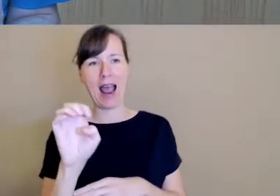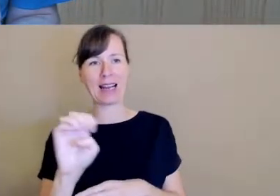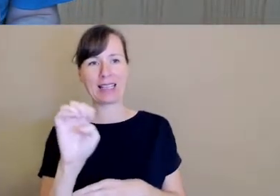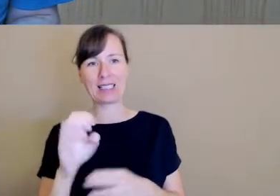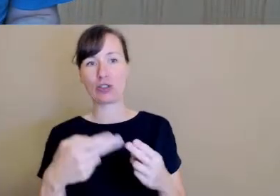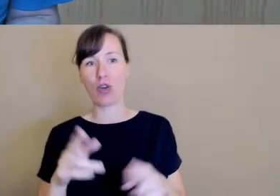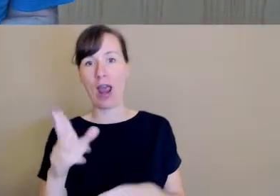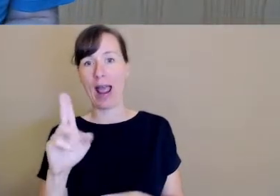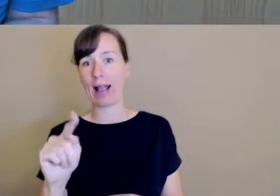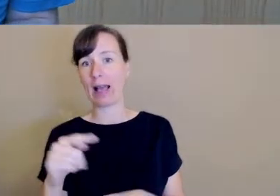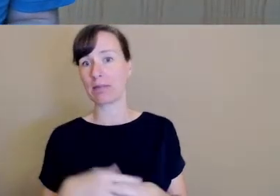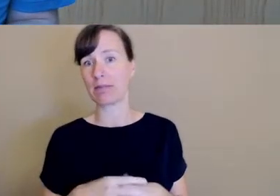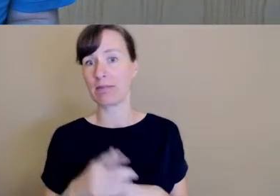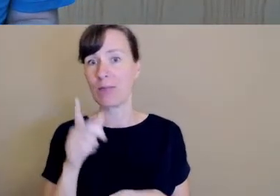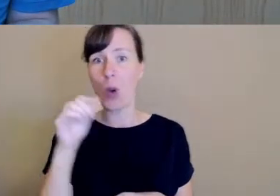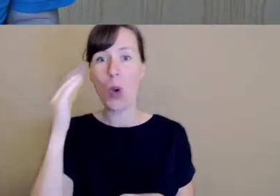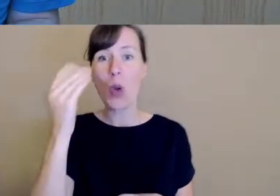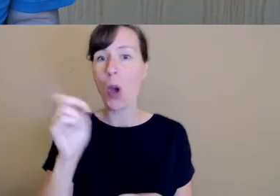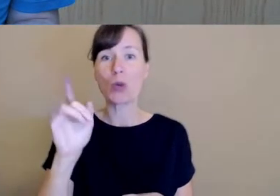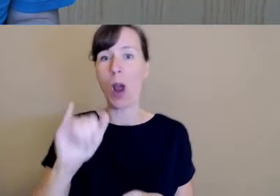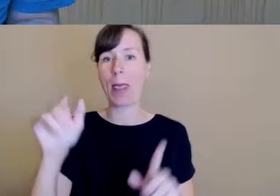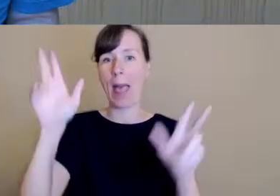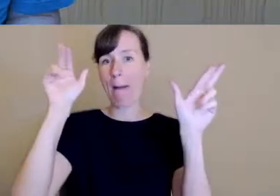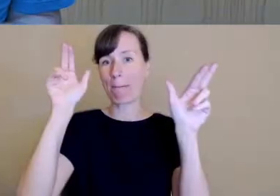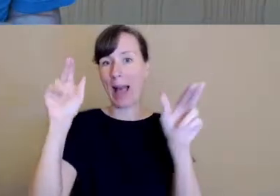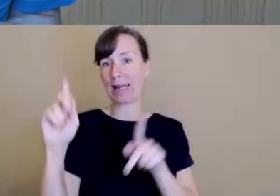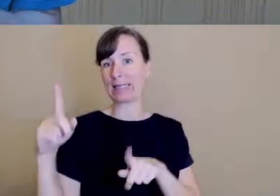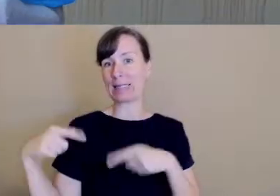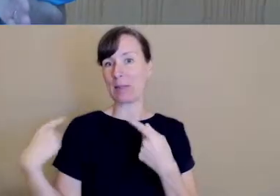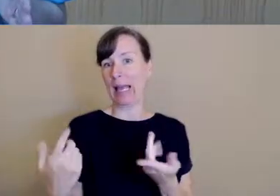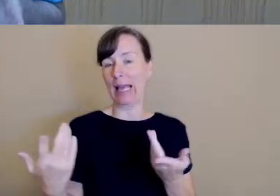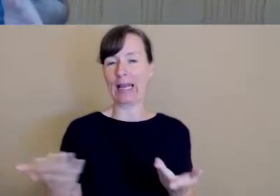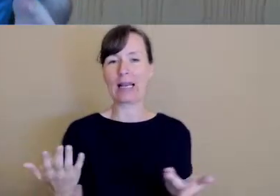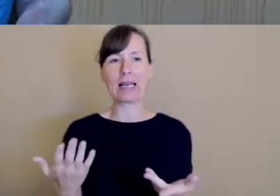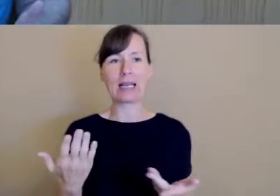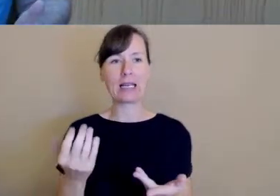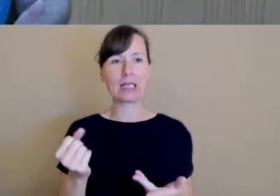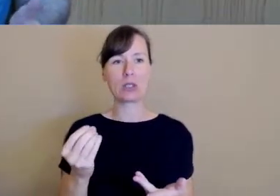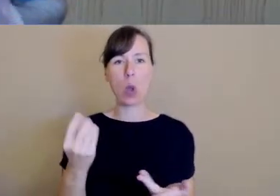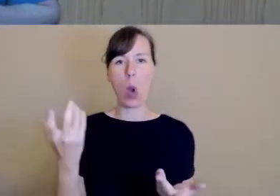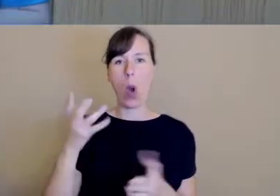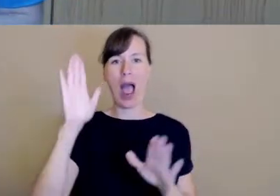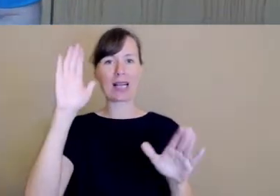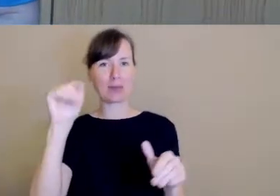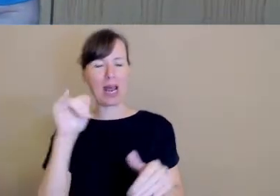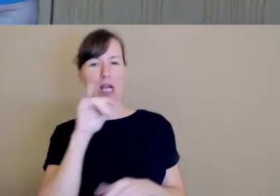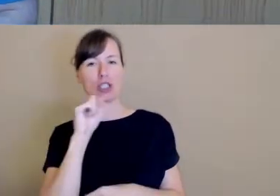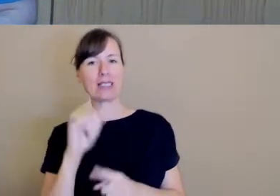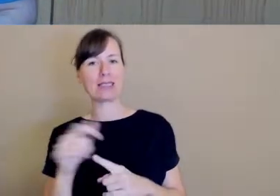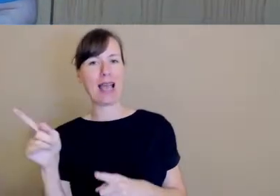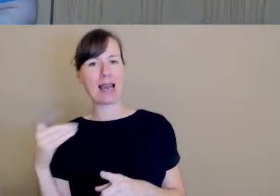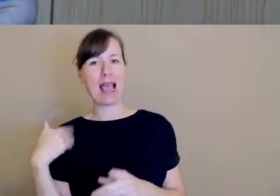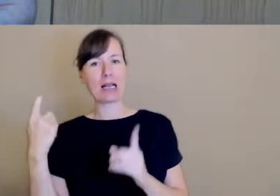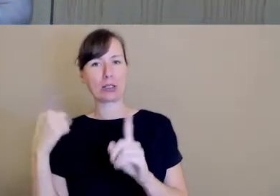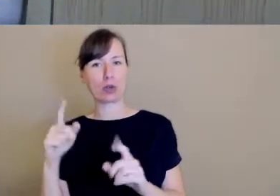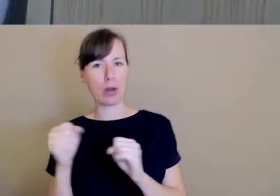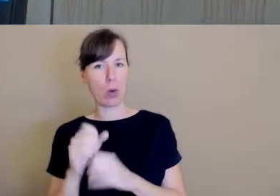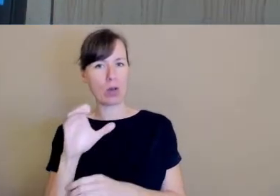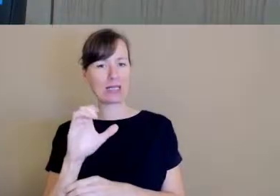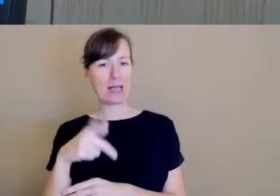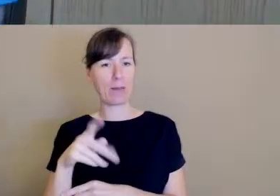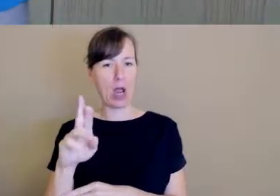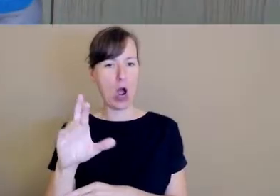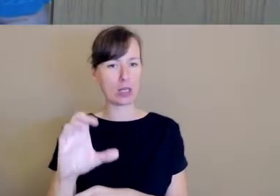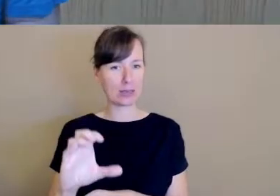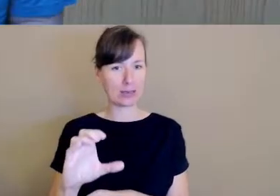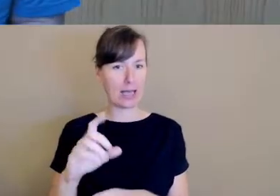knows where that bunny's been? You know what I'm saying? Like, the expectation is that he has an agreement with CPRC. But they're not